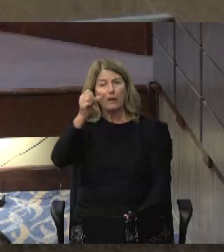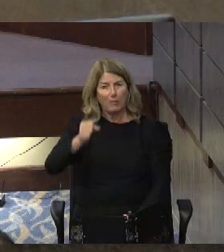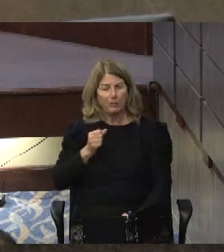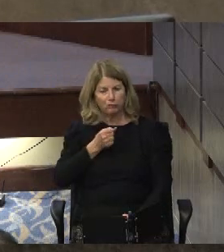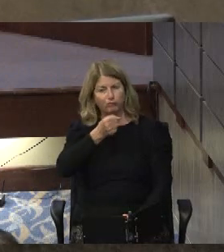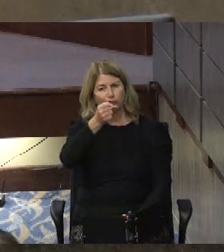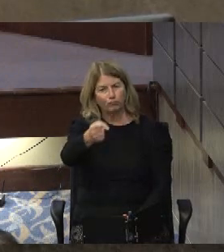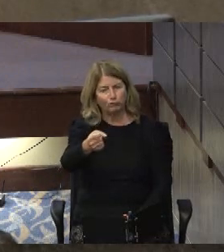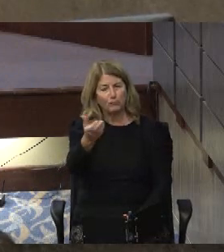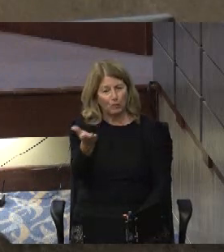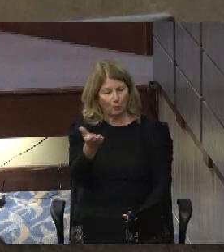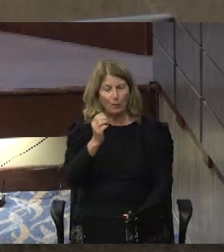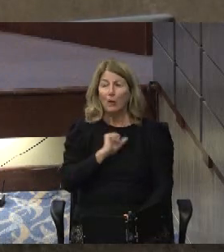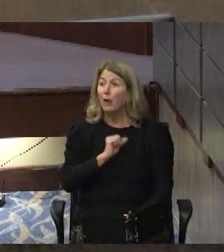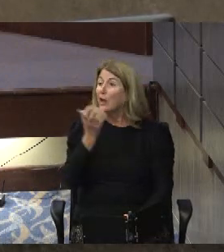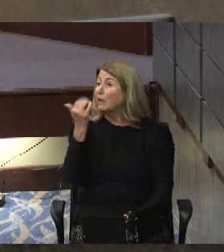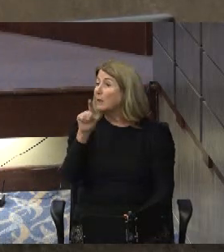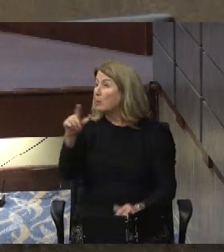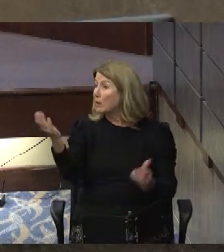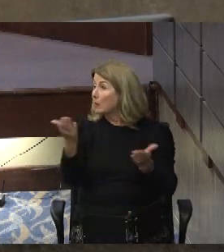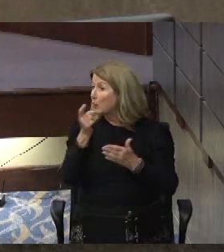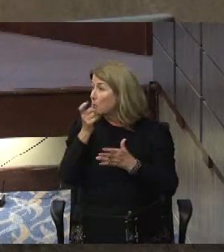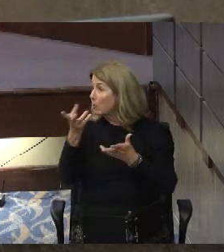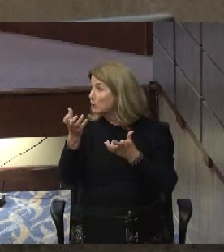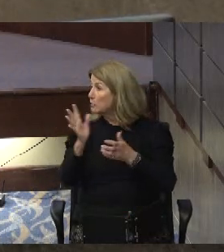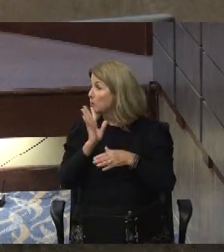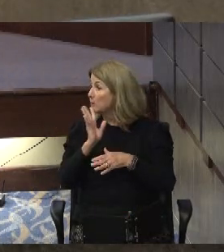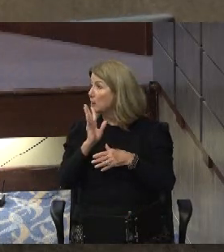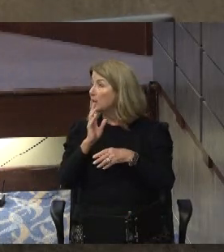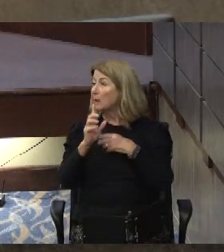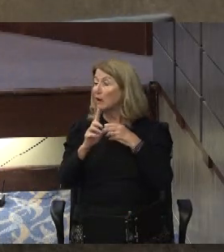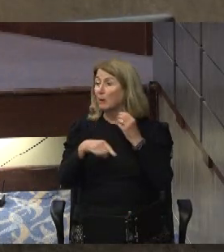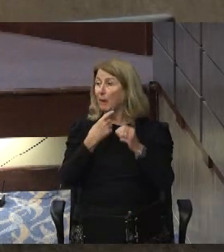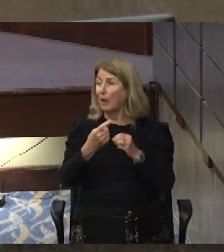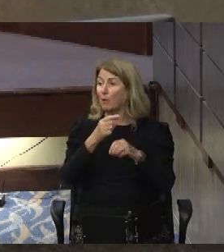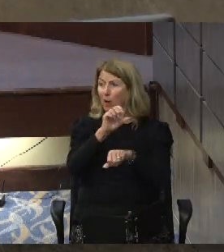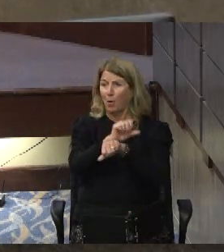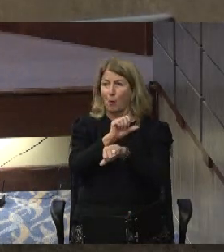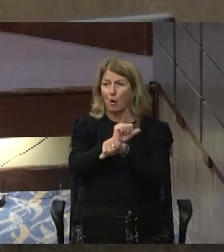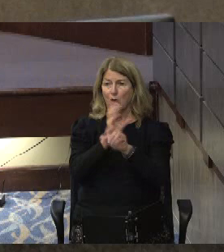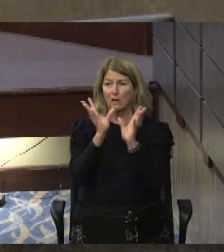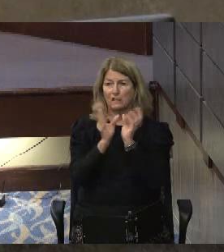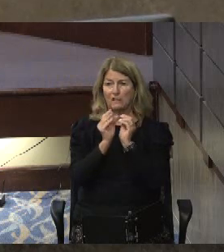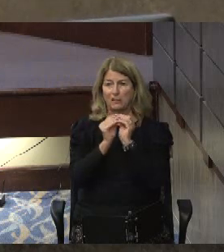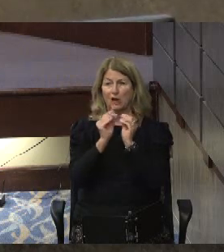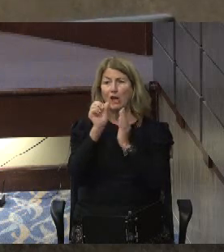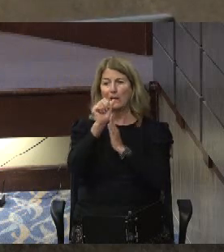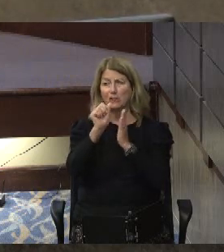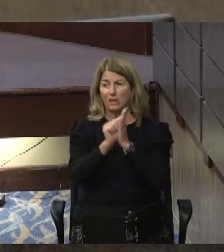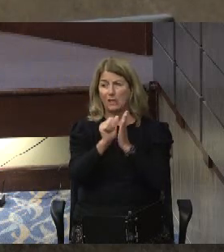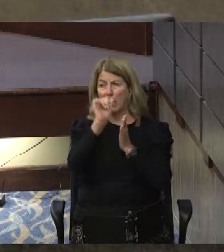you. Is there anyone present who would like to speak on a work session agenda item?